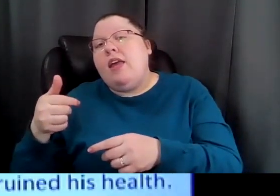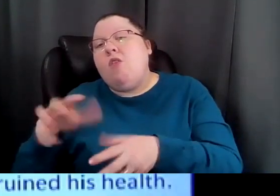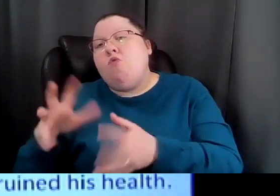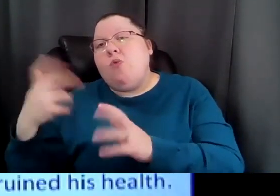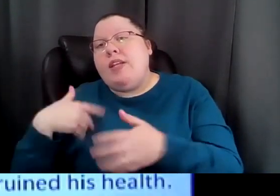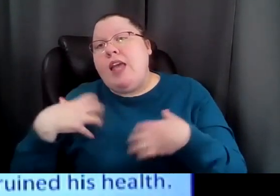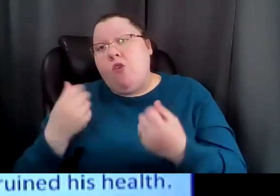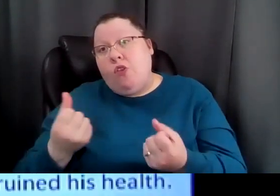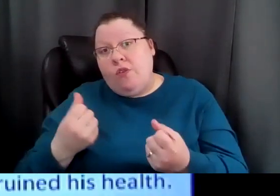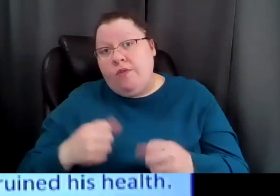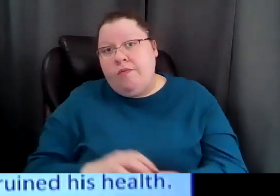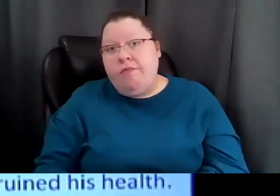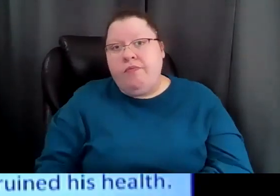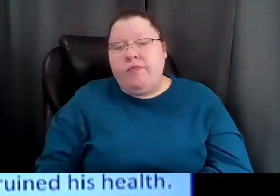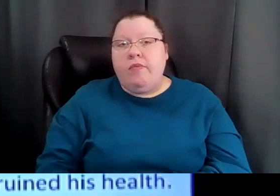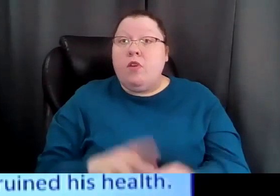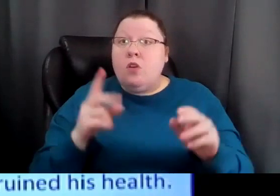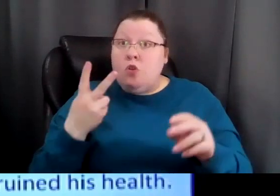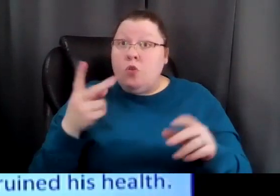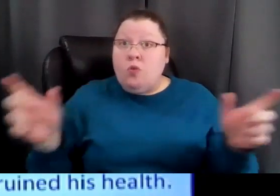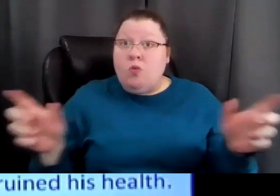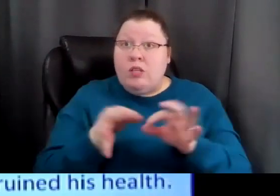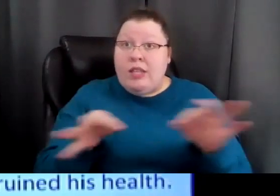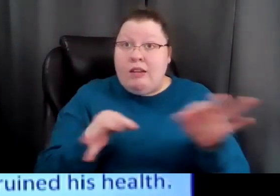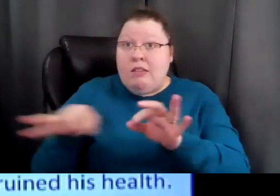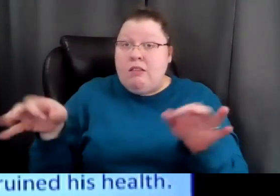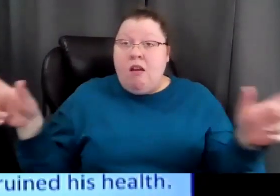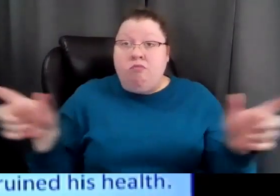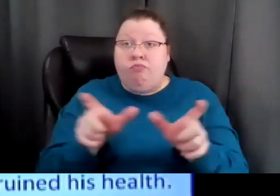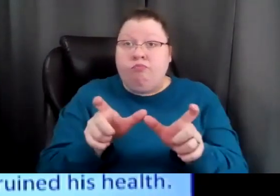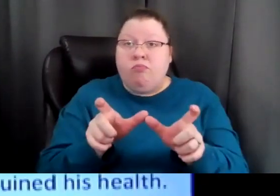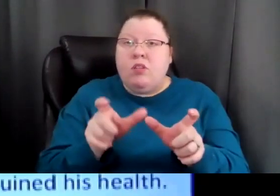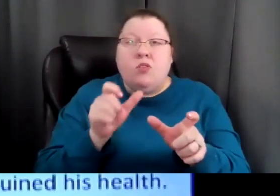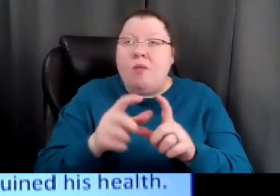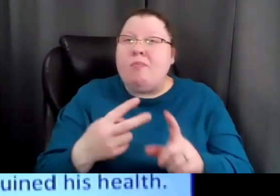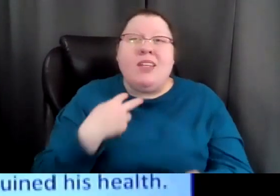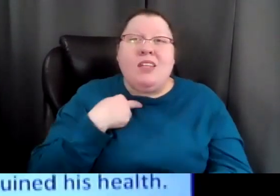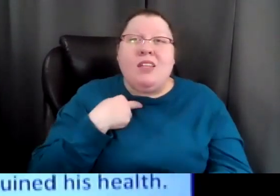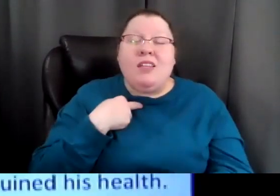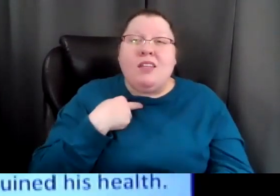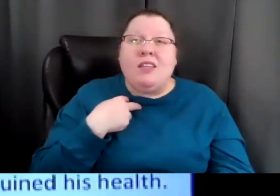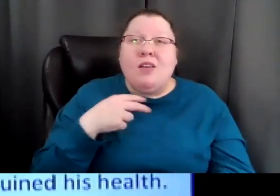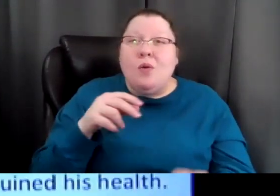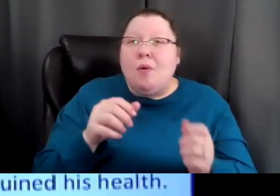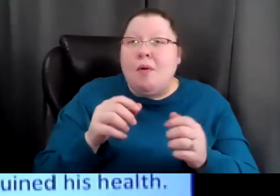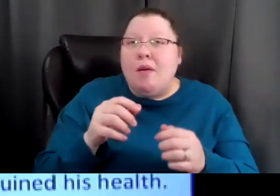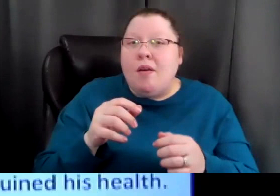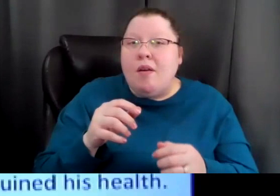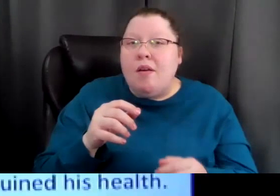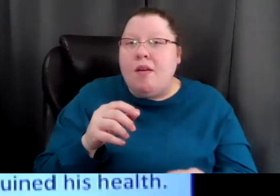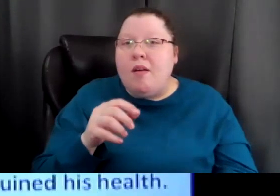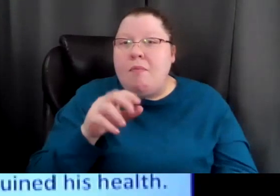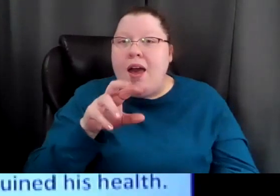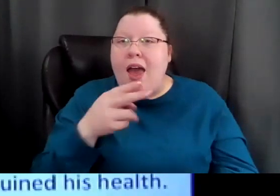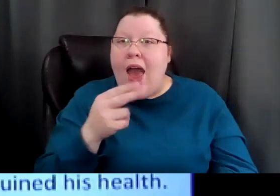race. He ruined his health. Don't be tripped up by the word however. Look at this sentence. He was glad